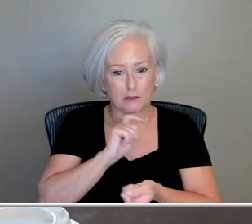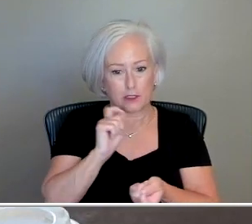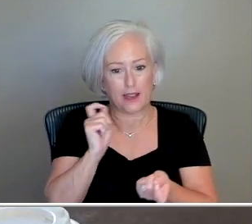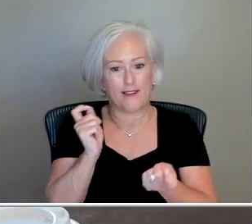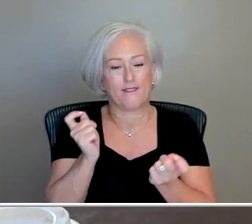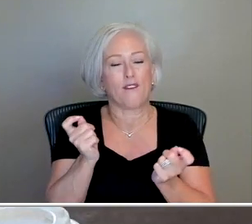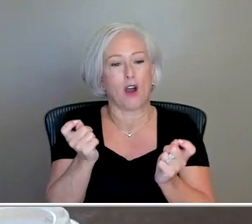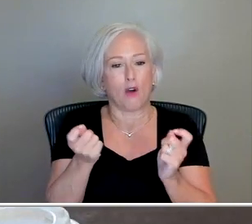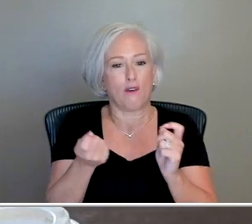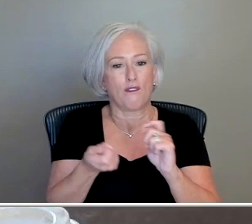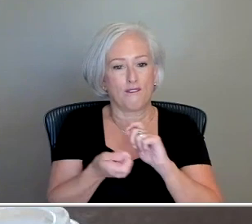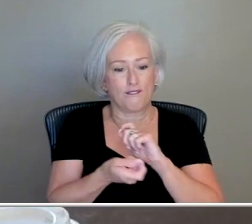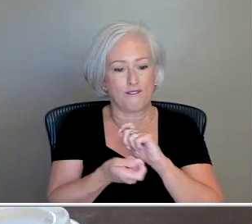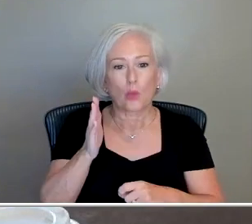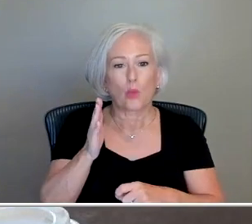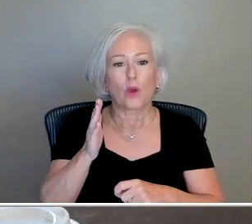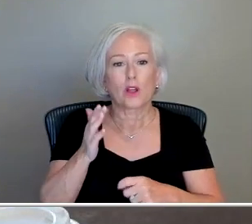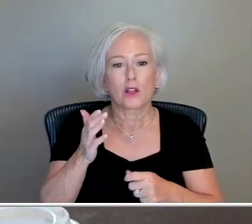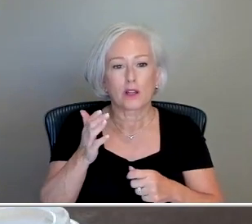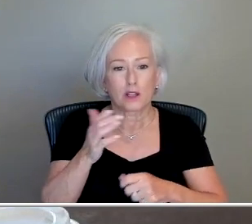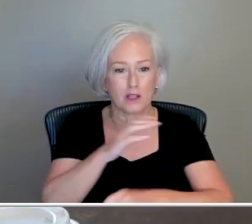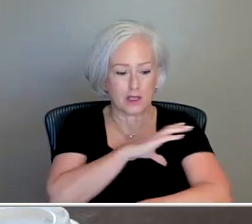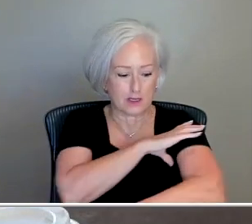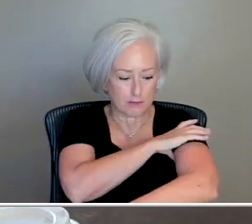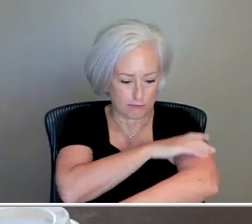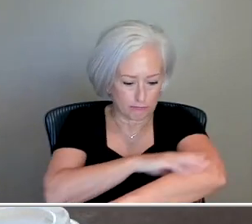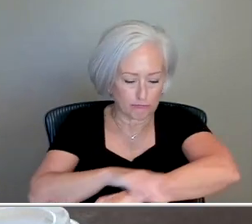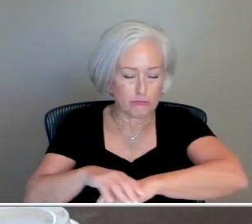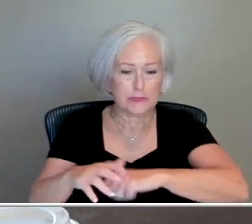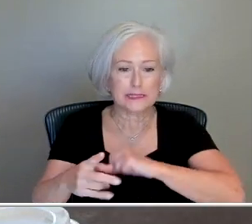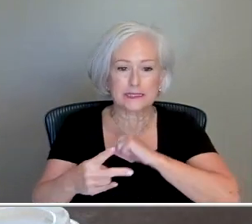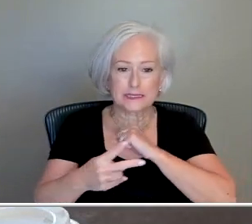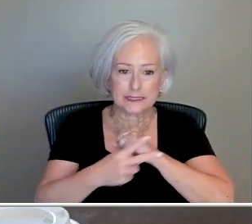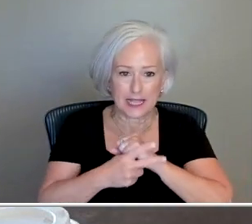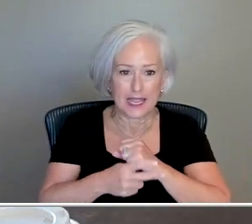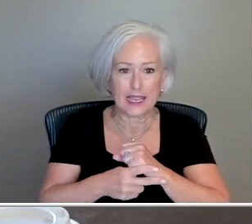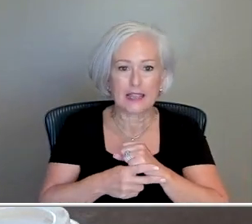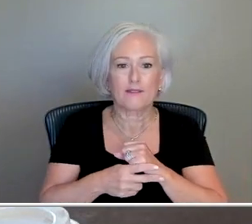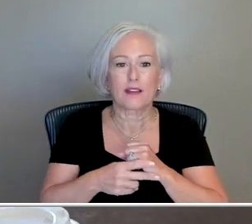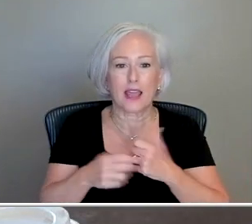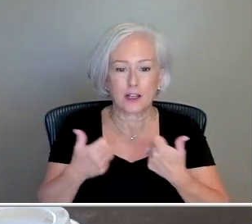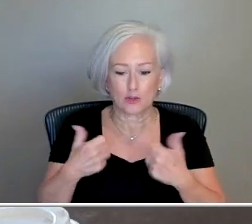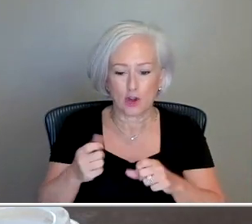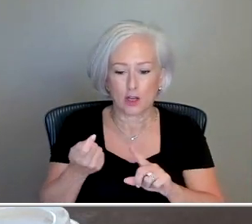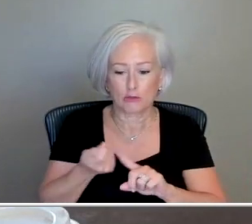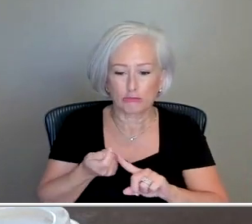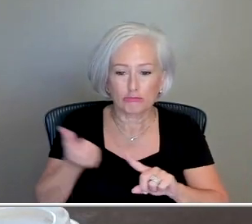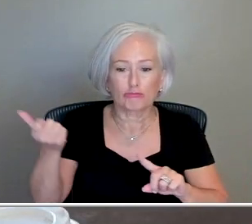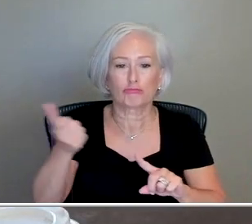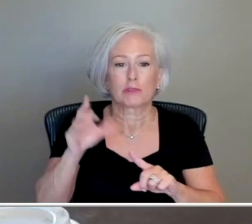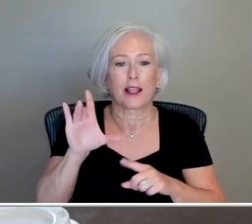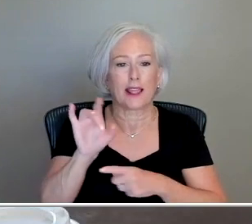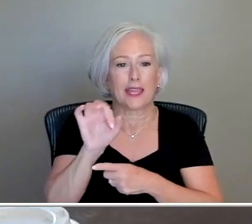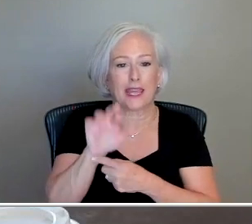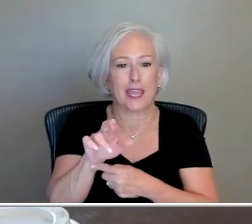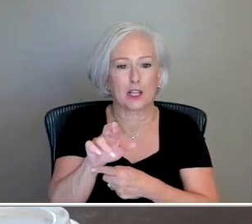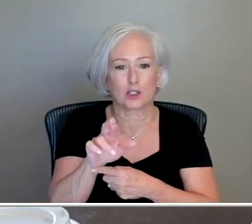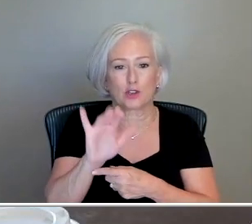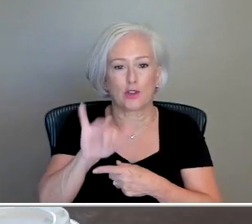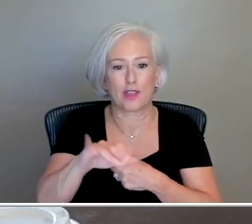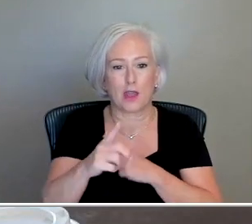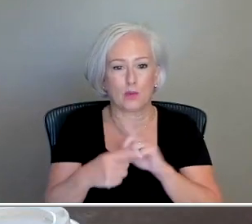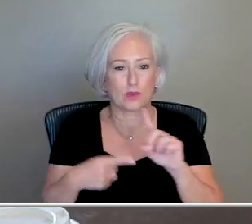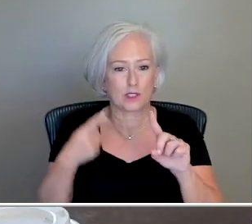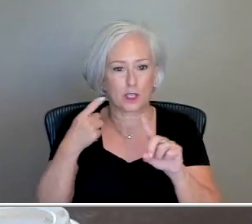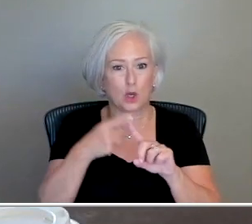going to be preserved, and we're going to try to get rid of the cancer would be the first main goal. But anyway, just learn as much as